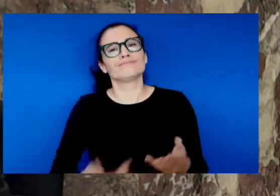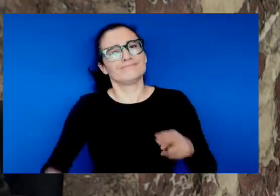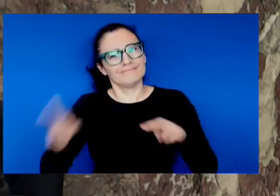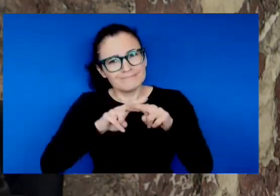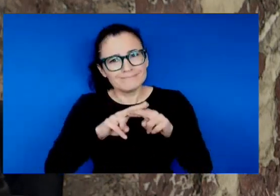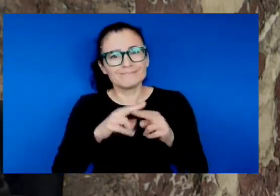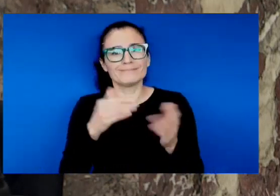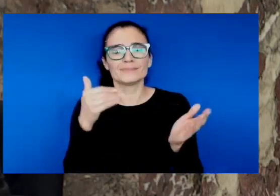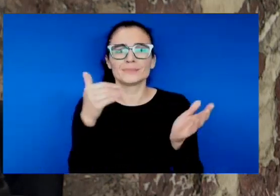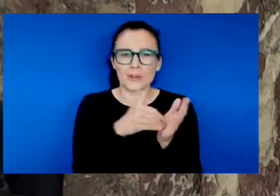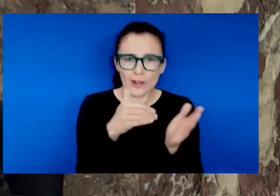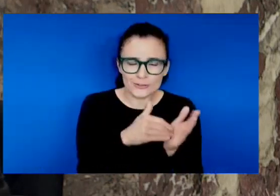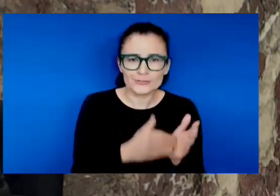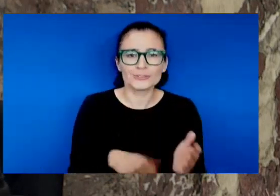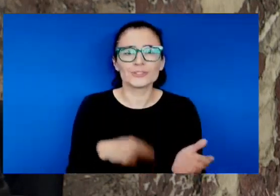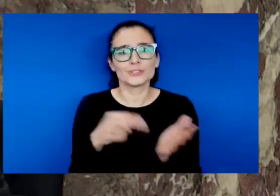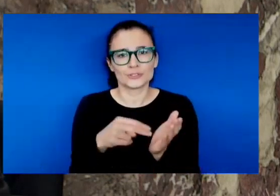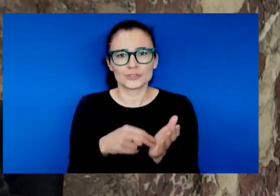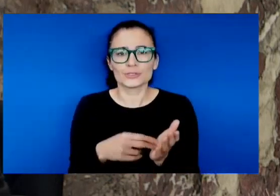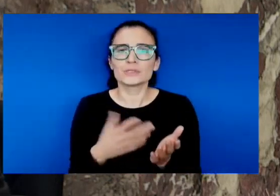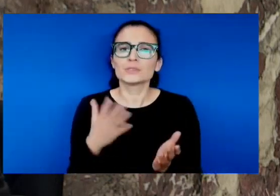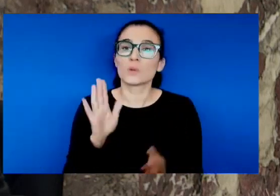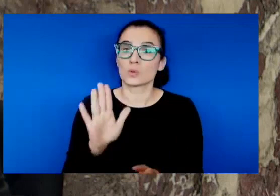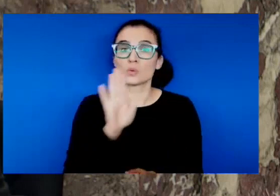we're going to continue to make those efforts.